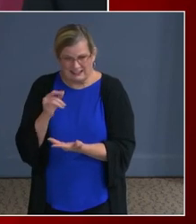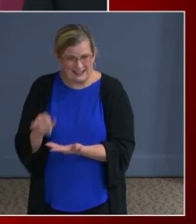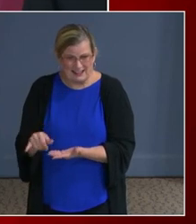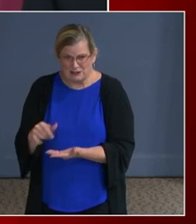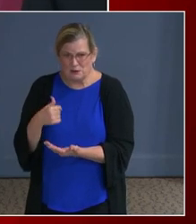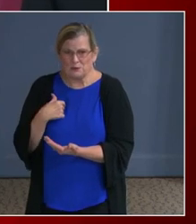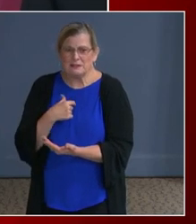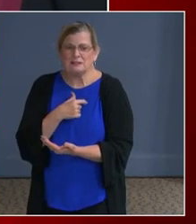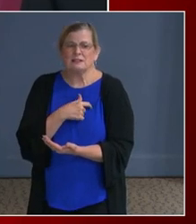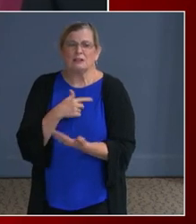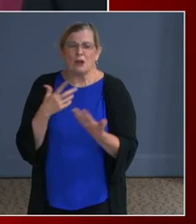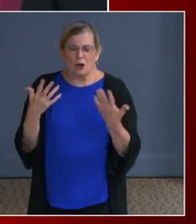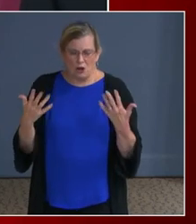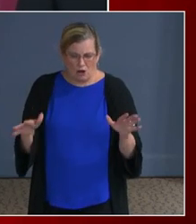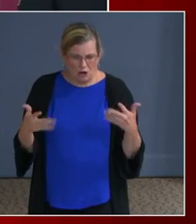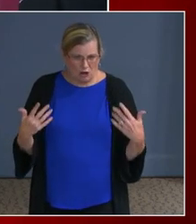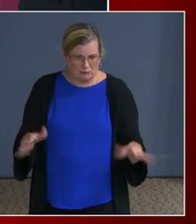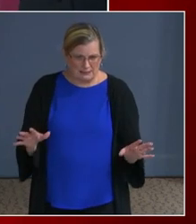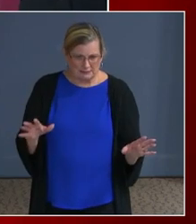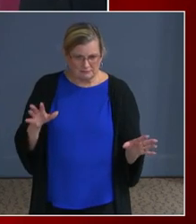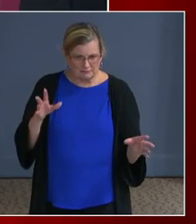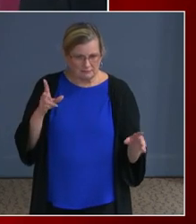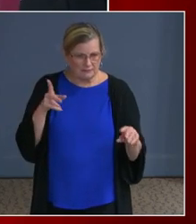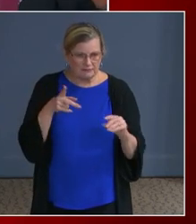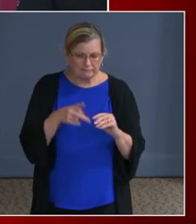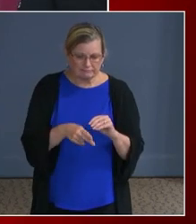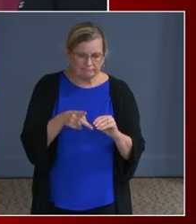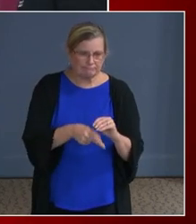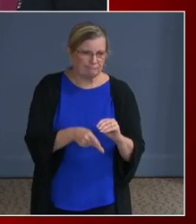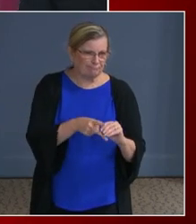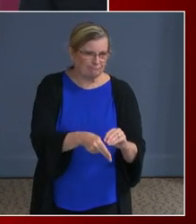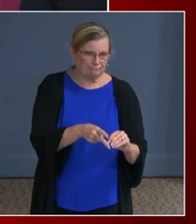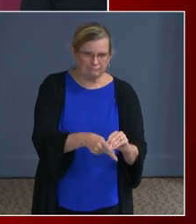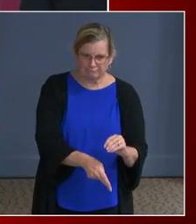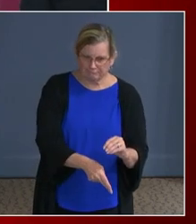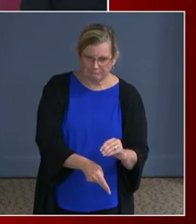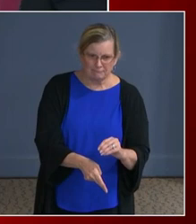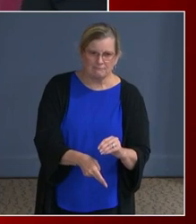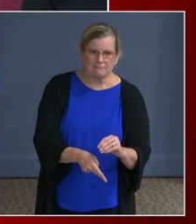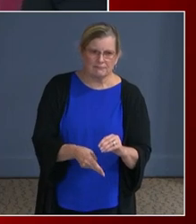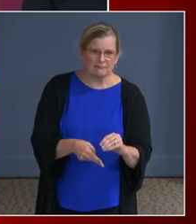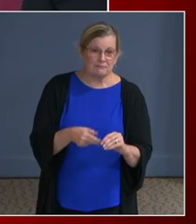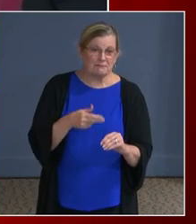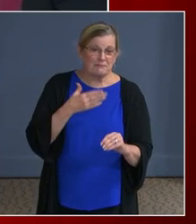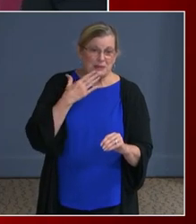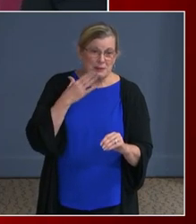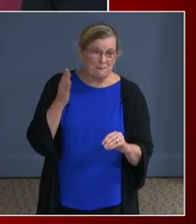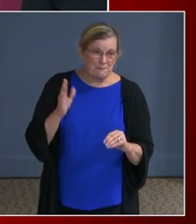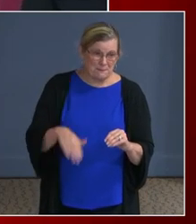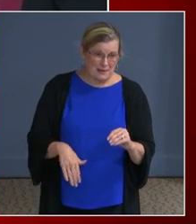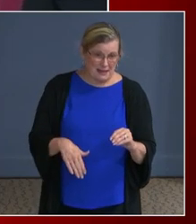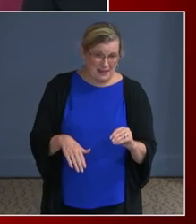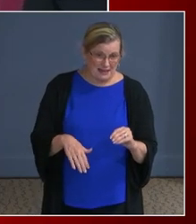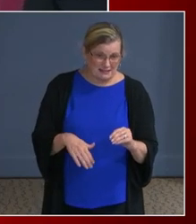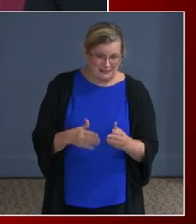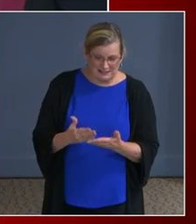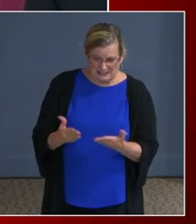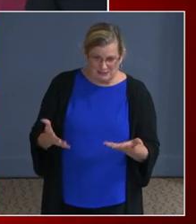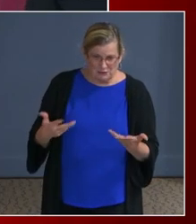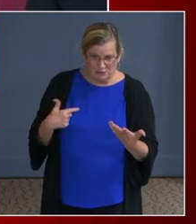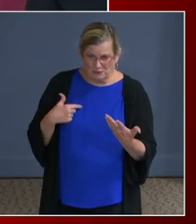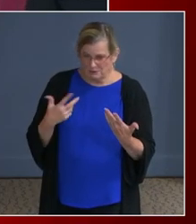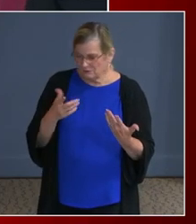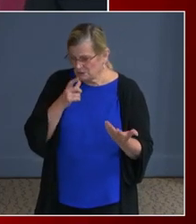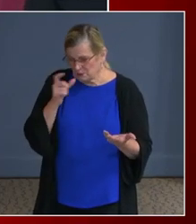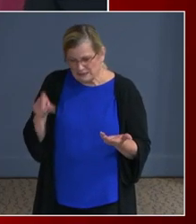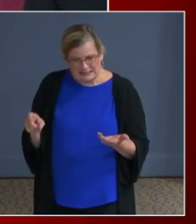we've already cut the low-hanging fruit and into some programs and services that are